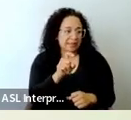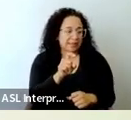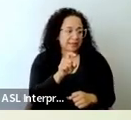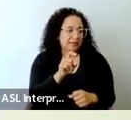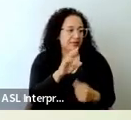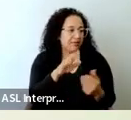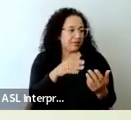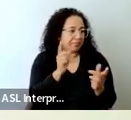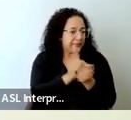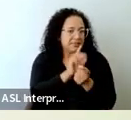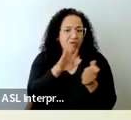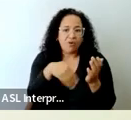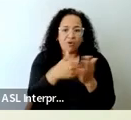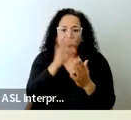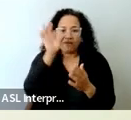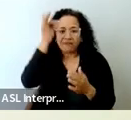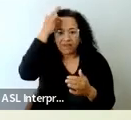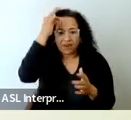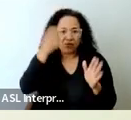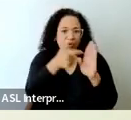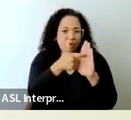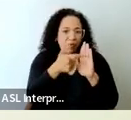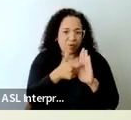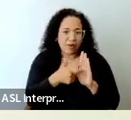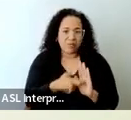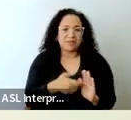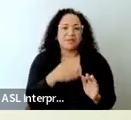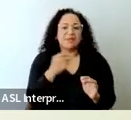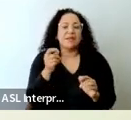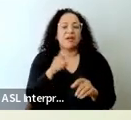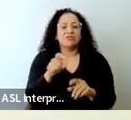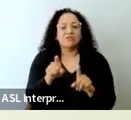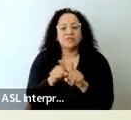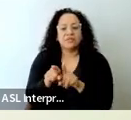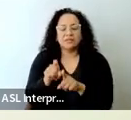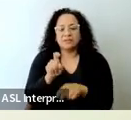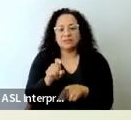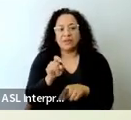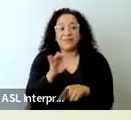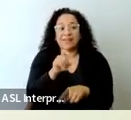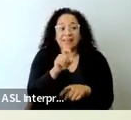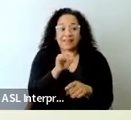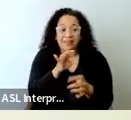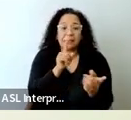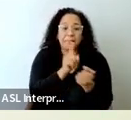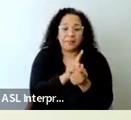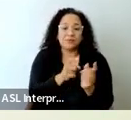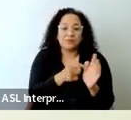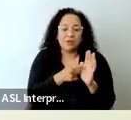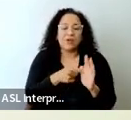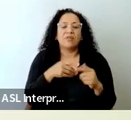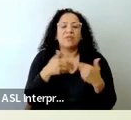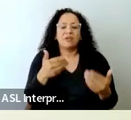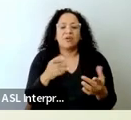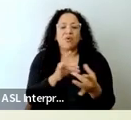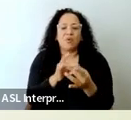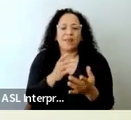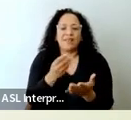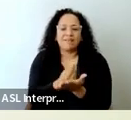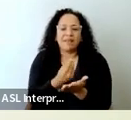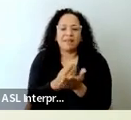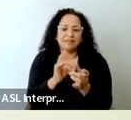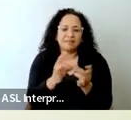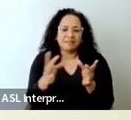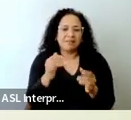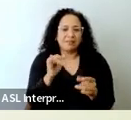the federal requirements. And we also need to, if it meets the requirements, coordinate the funding so that the participant